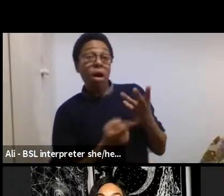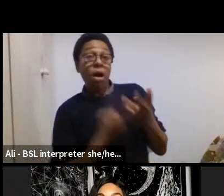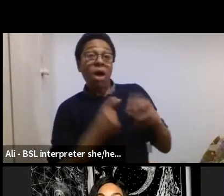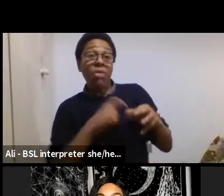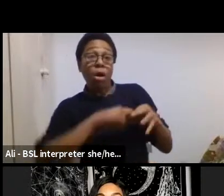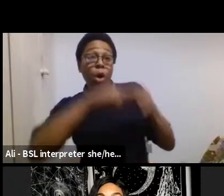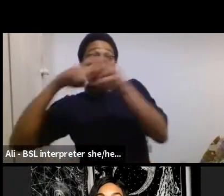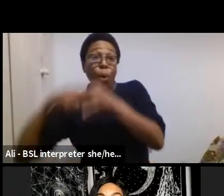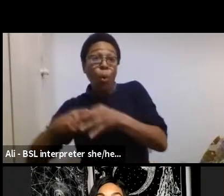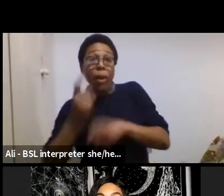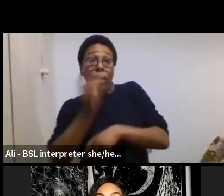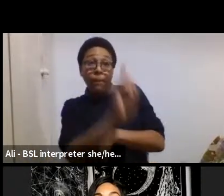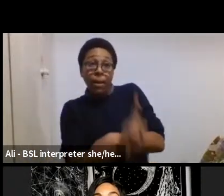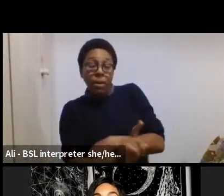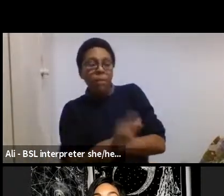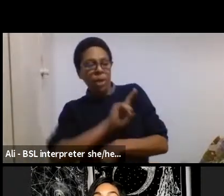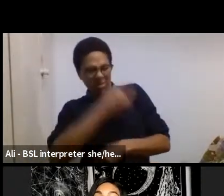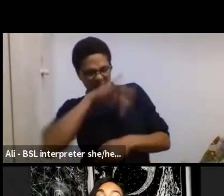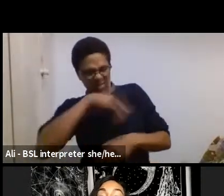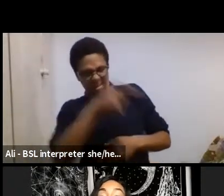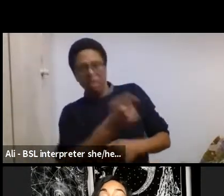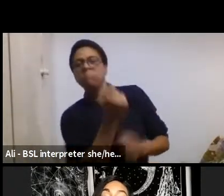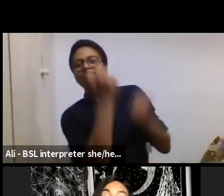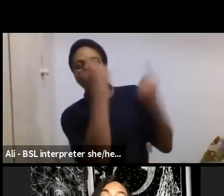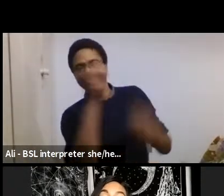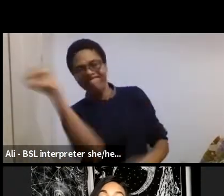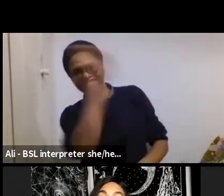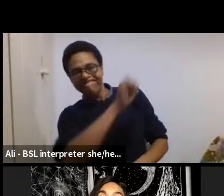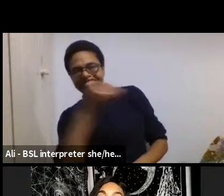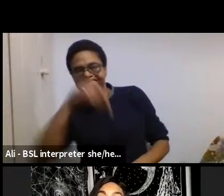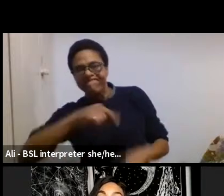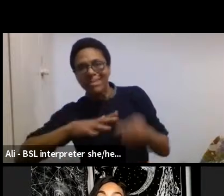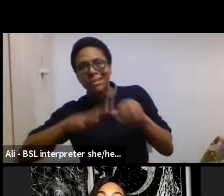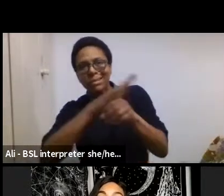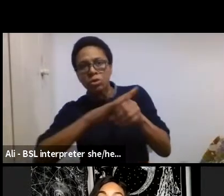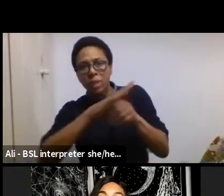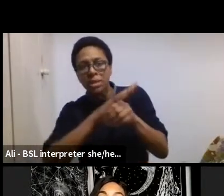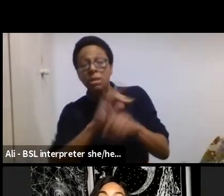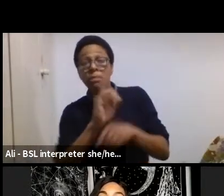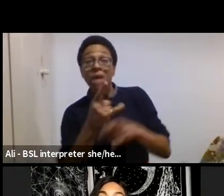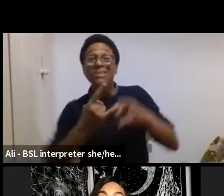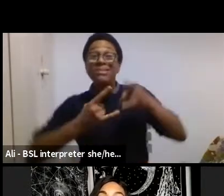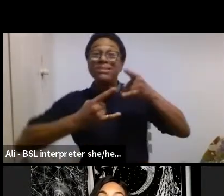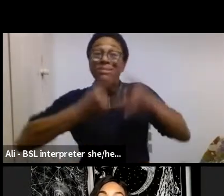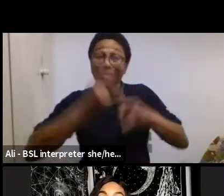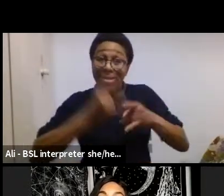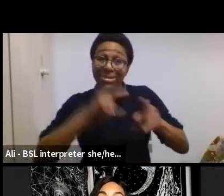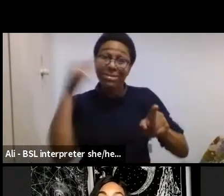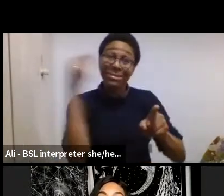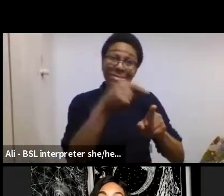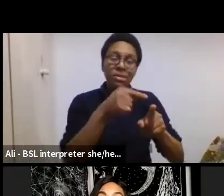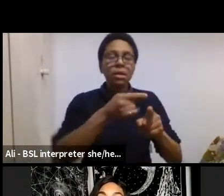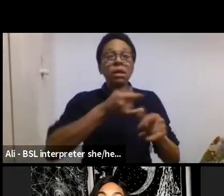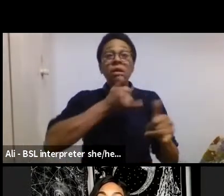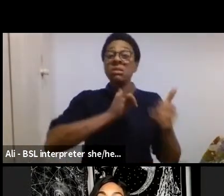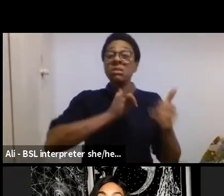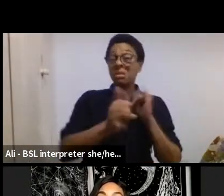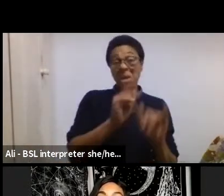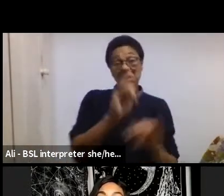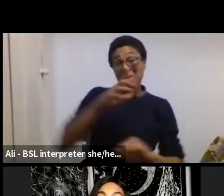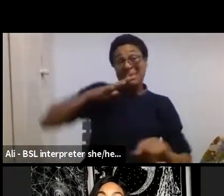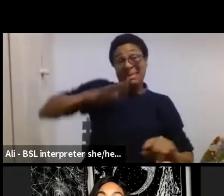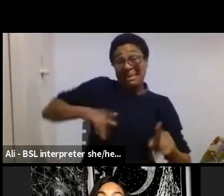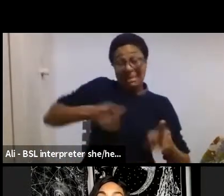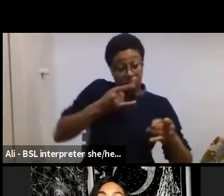more about the community. But obviously sex is just something that people sometimes do need in relationships,